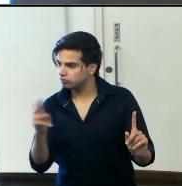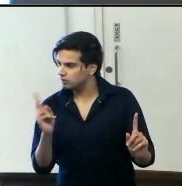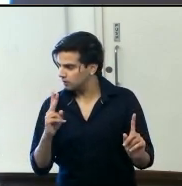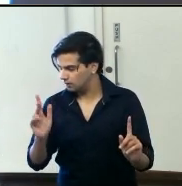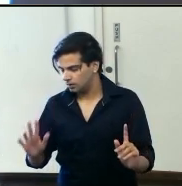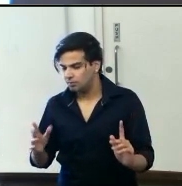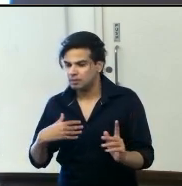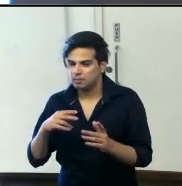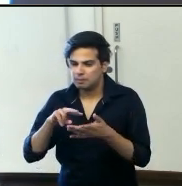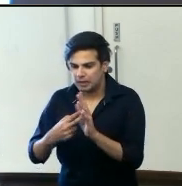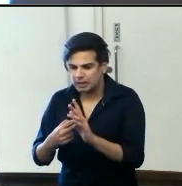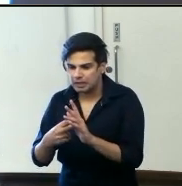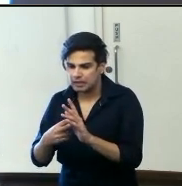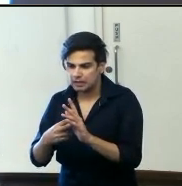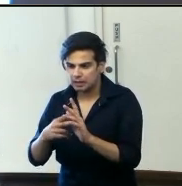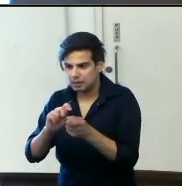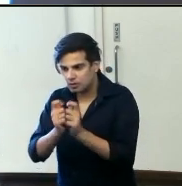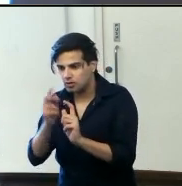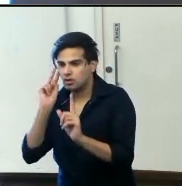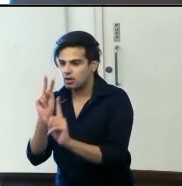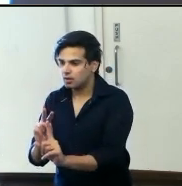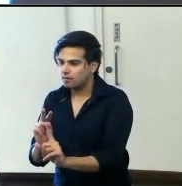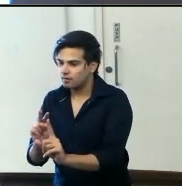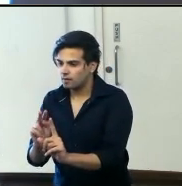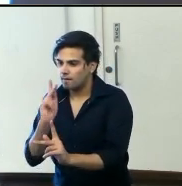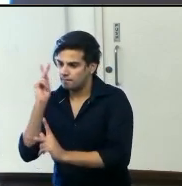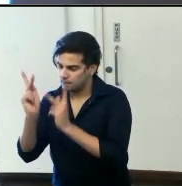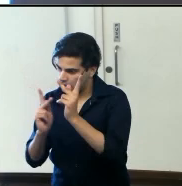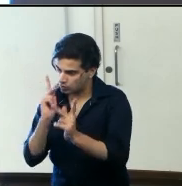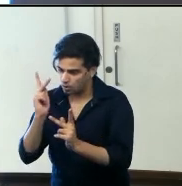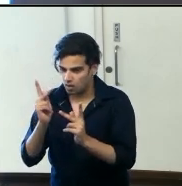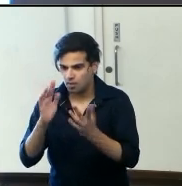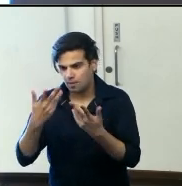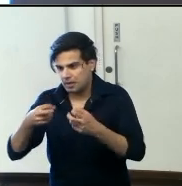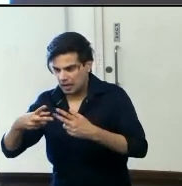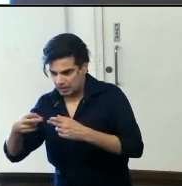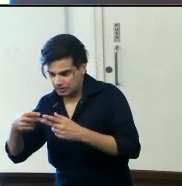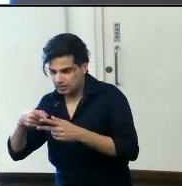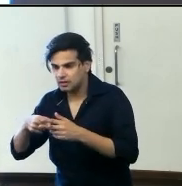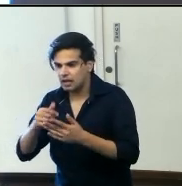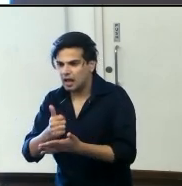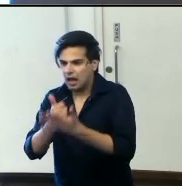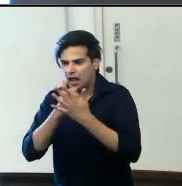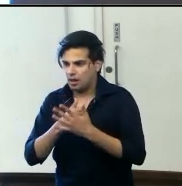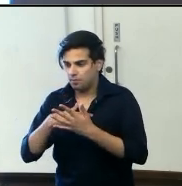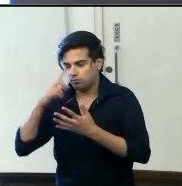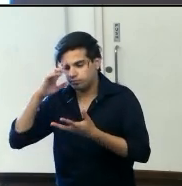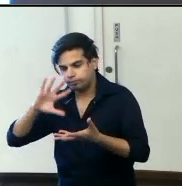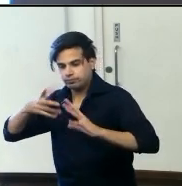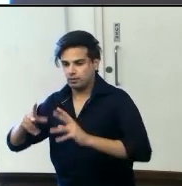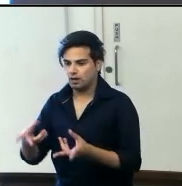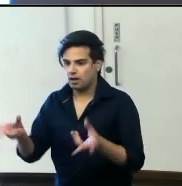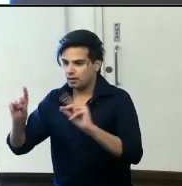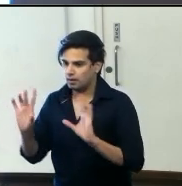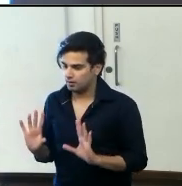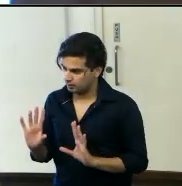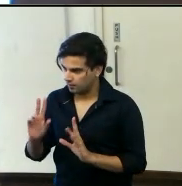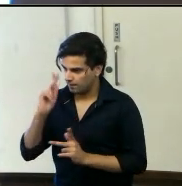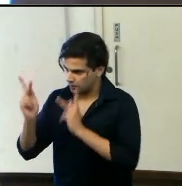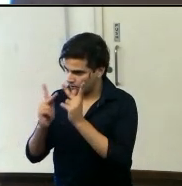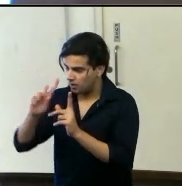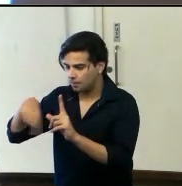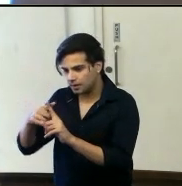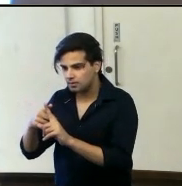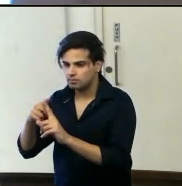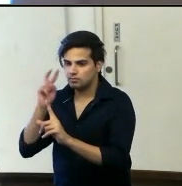can generate narratives. Visual allagli, text allagli, it can regenerate visuals and